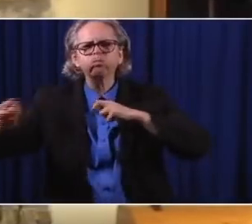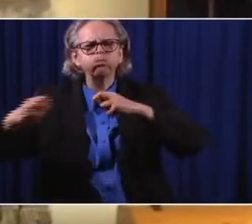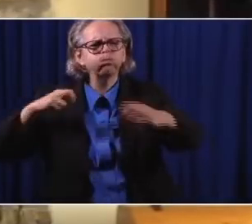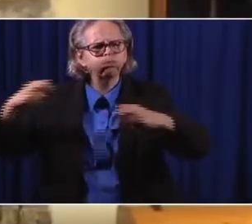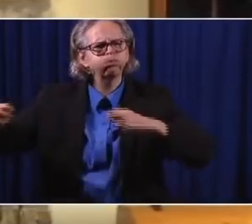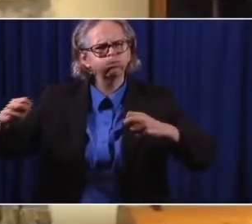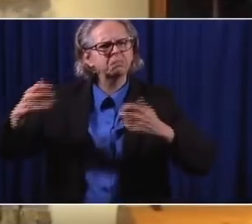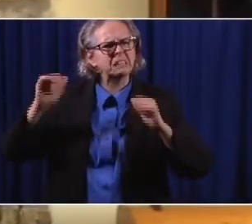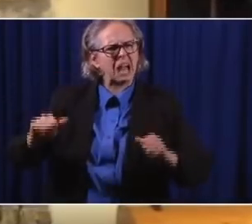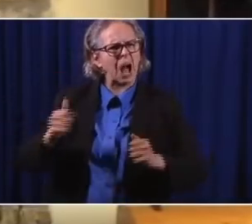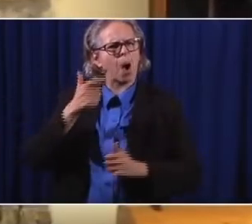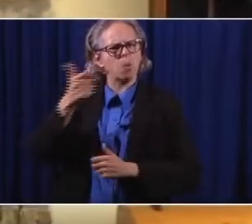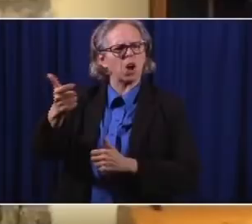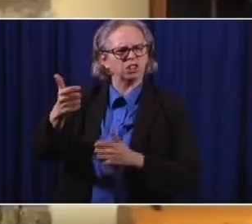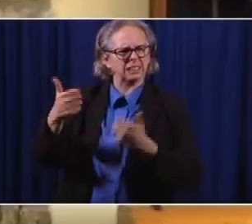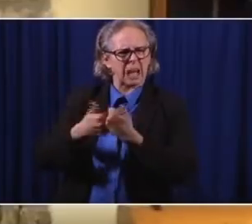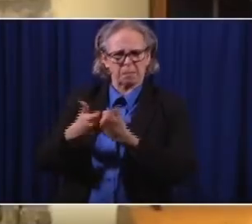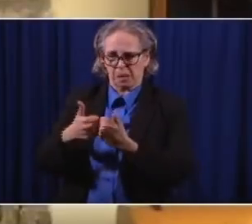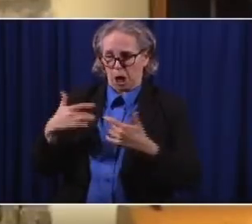masks.